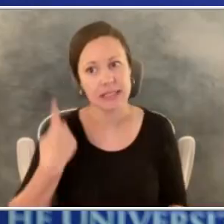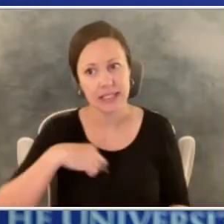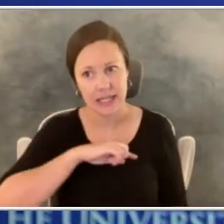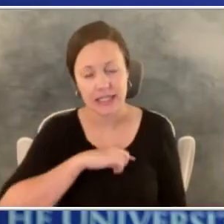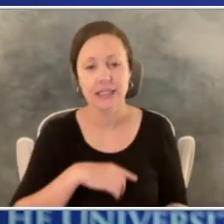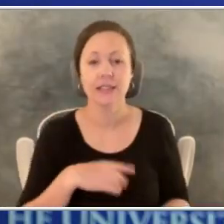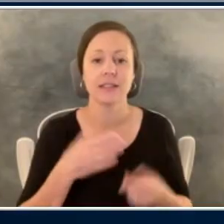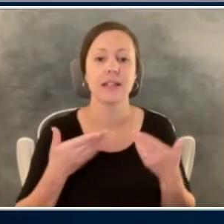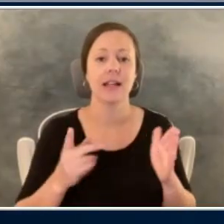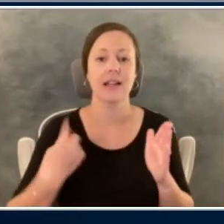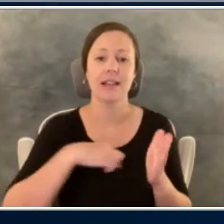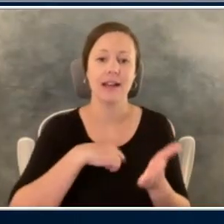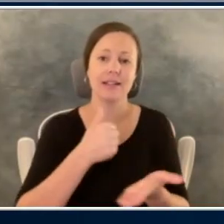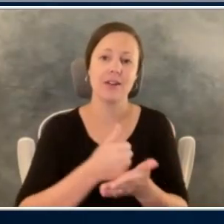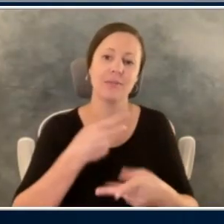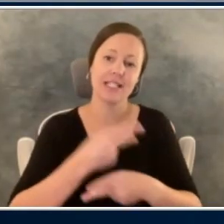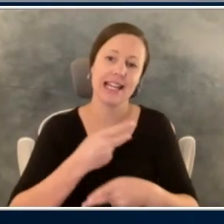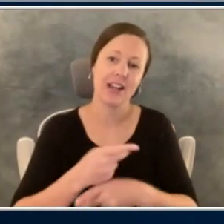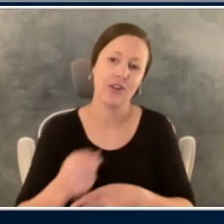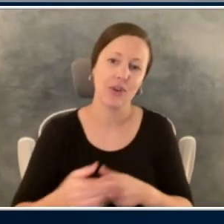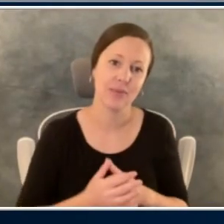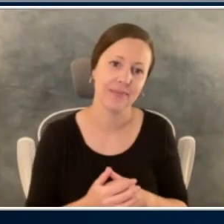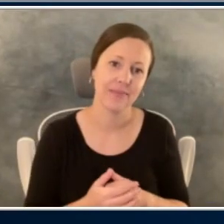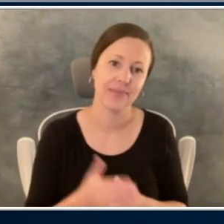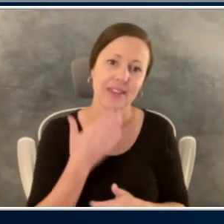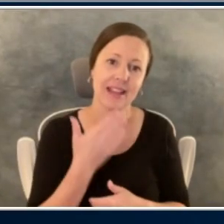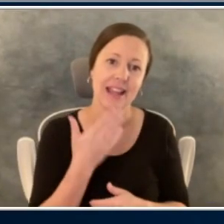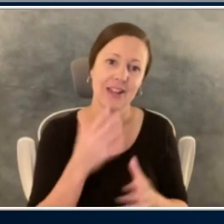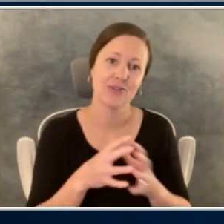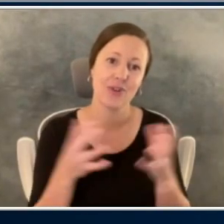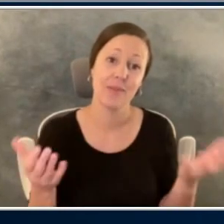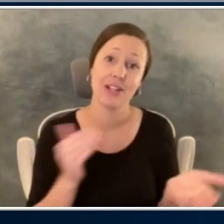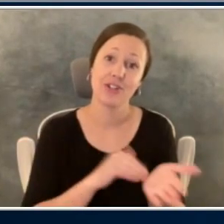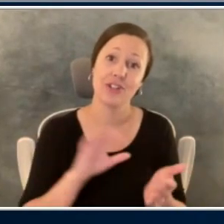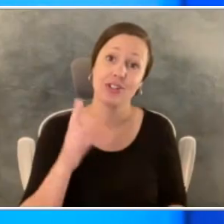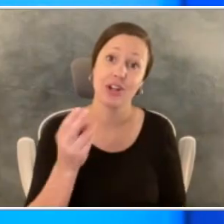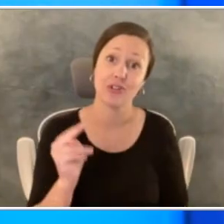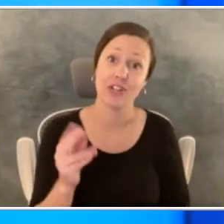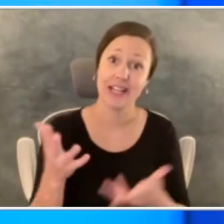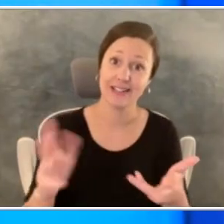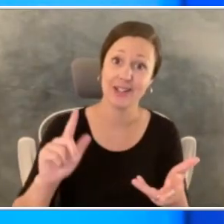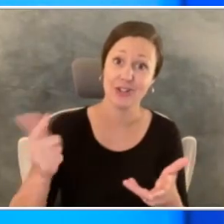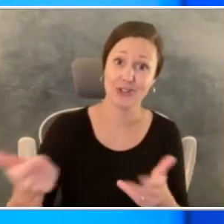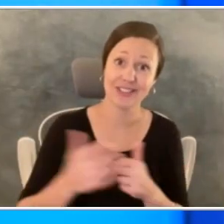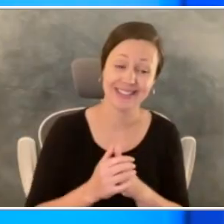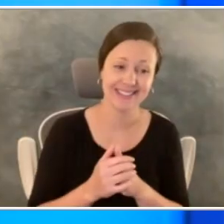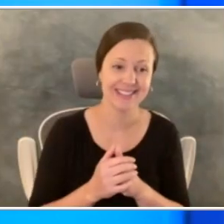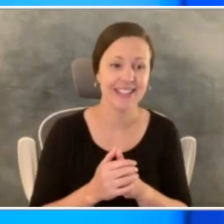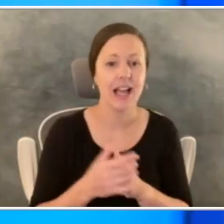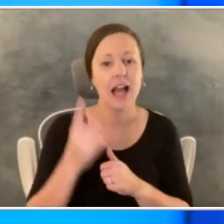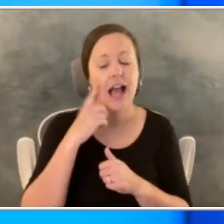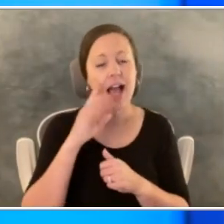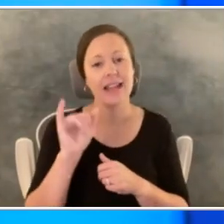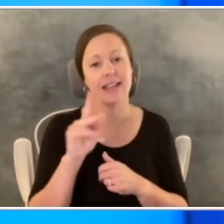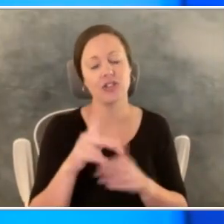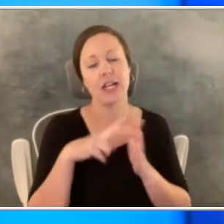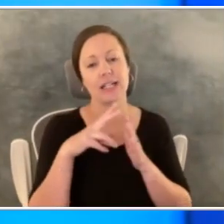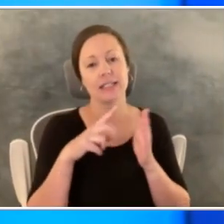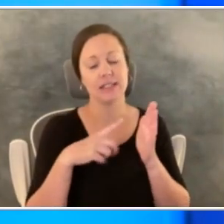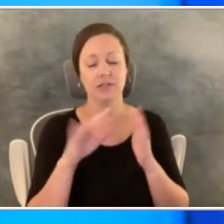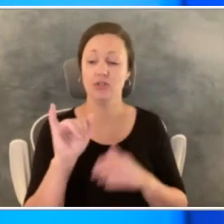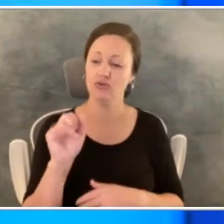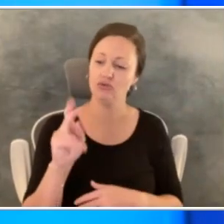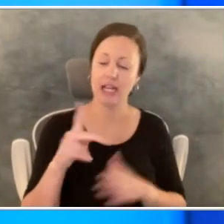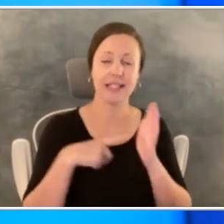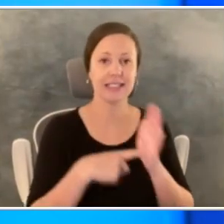care of you. Thank you so much, Dr. Chen. Wrap us up on this Friday. I think Jack's example of seeking a second